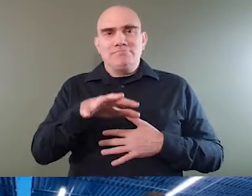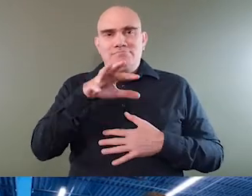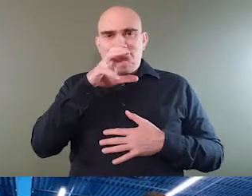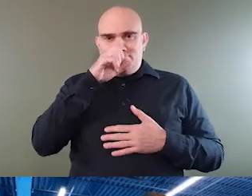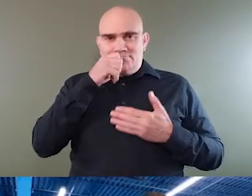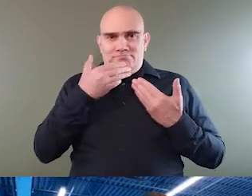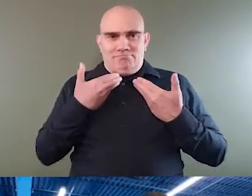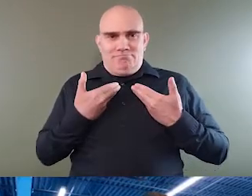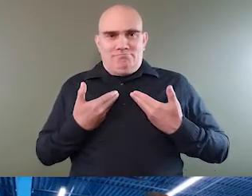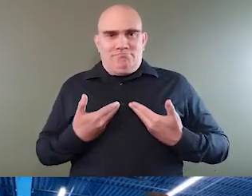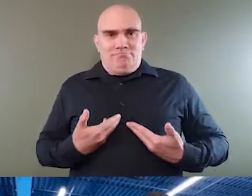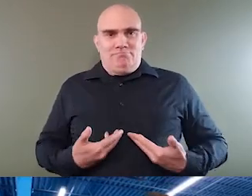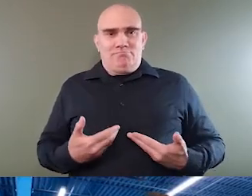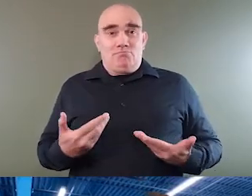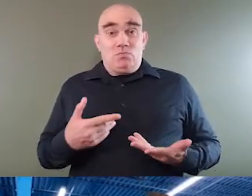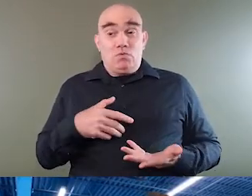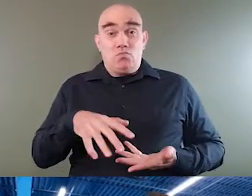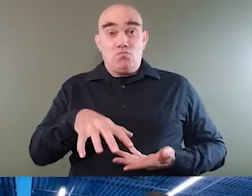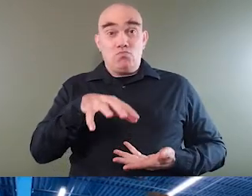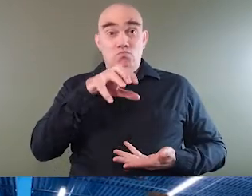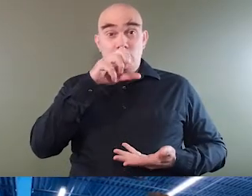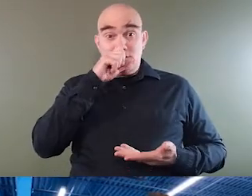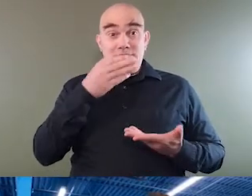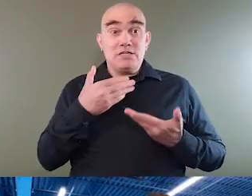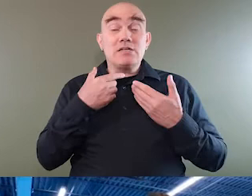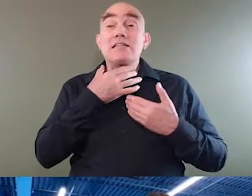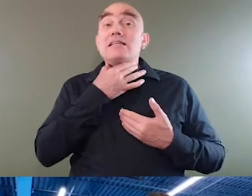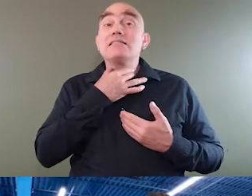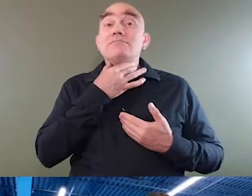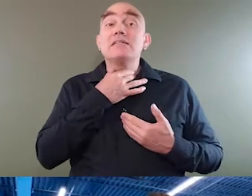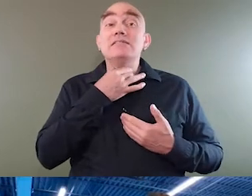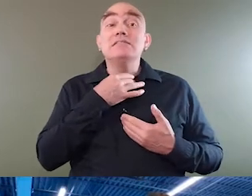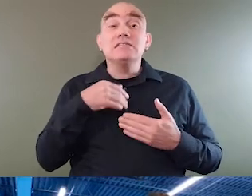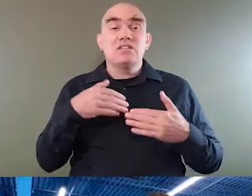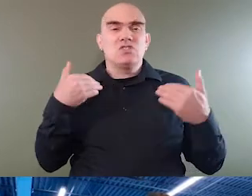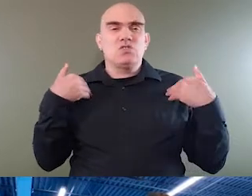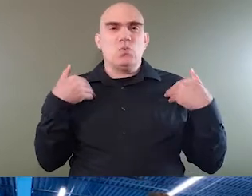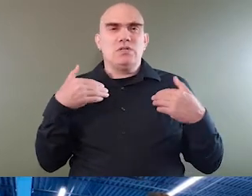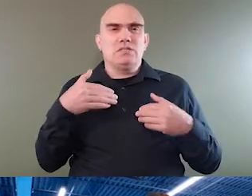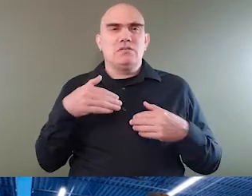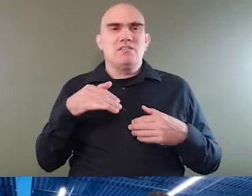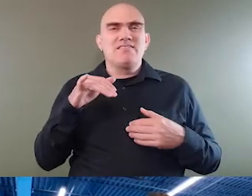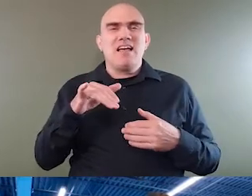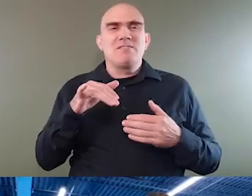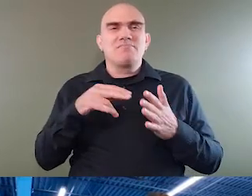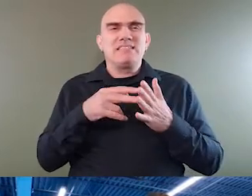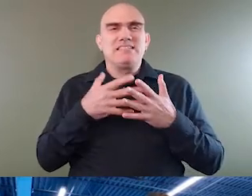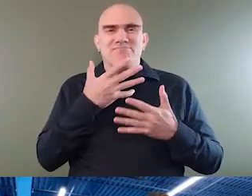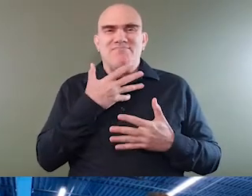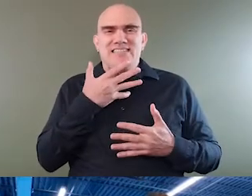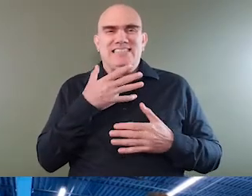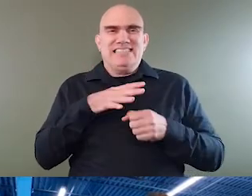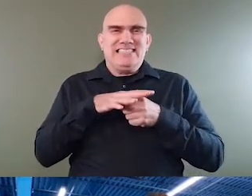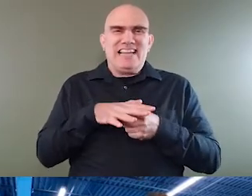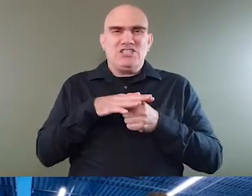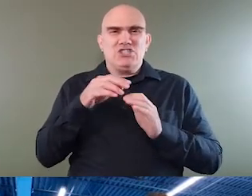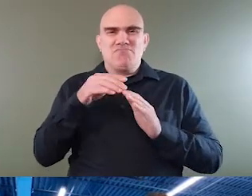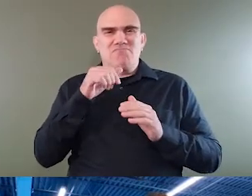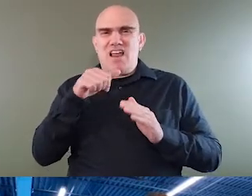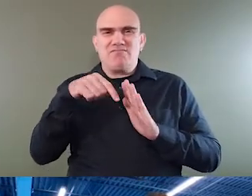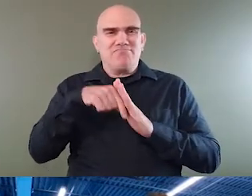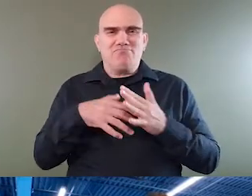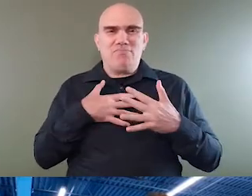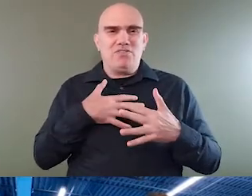breathe up here in our neck space and our shoulder space, this is a tense and shallow breath. When we can